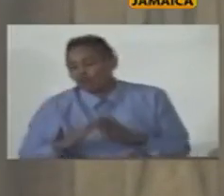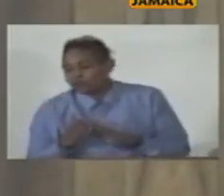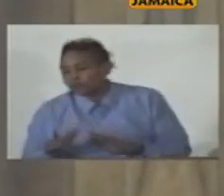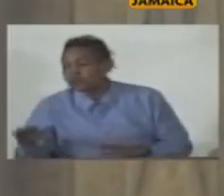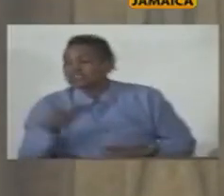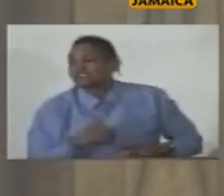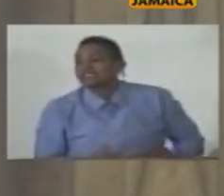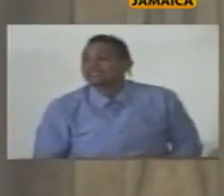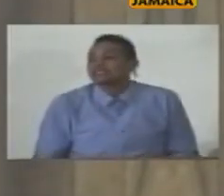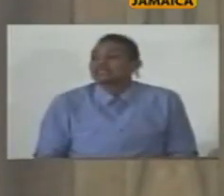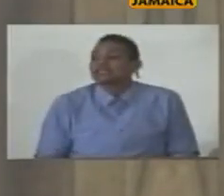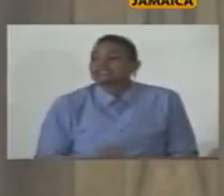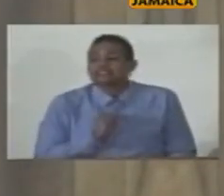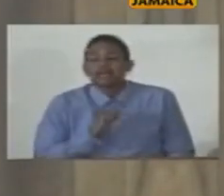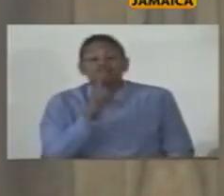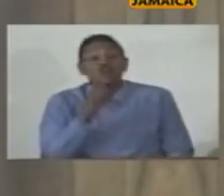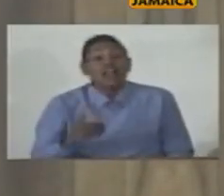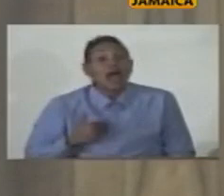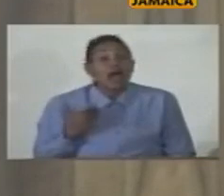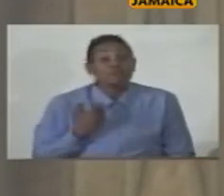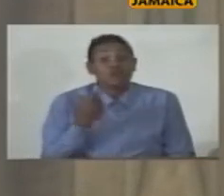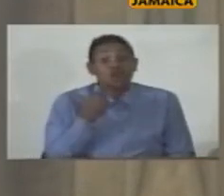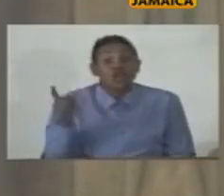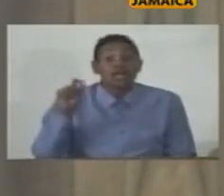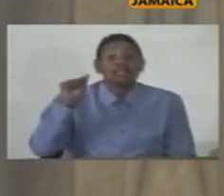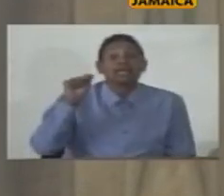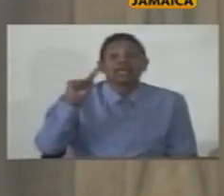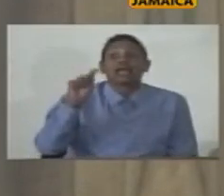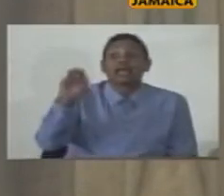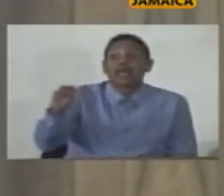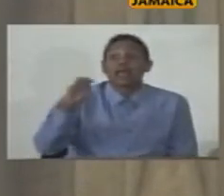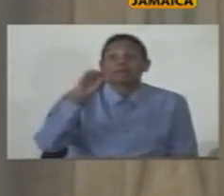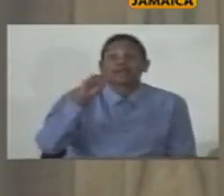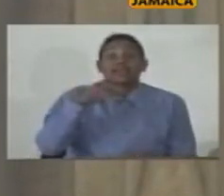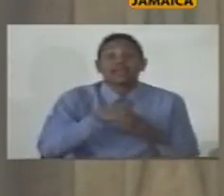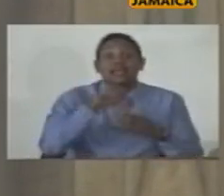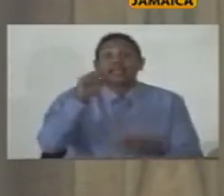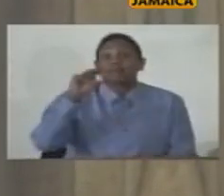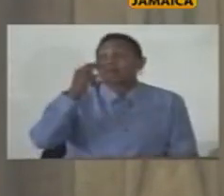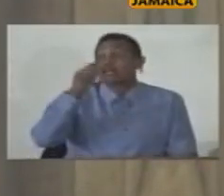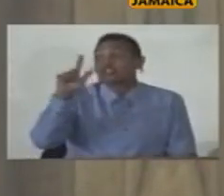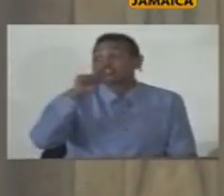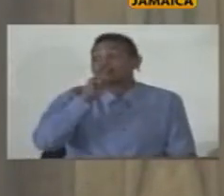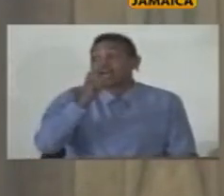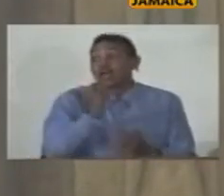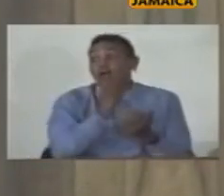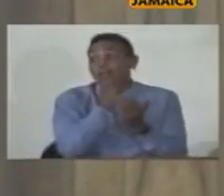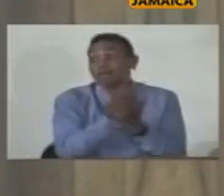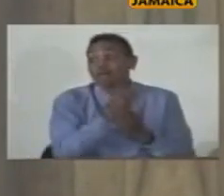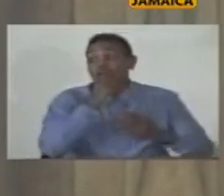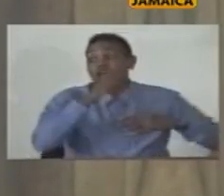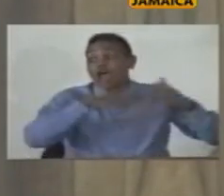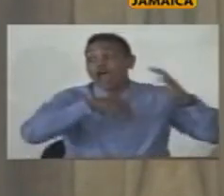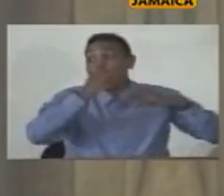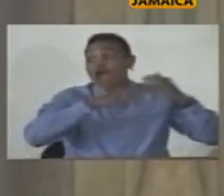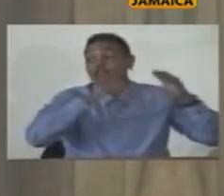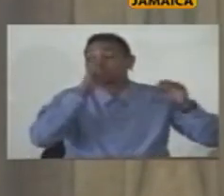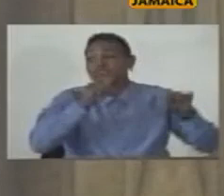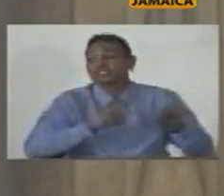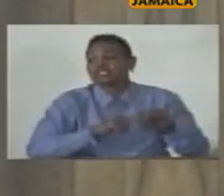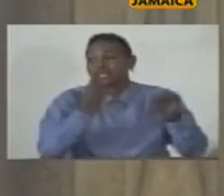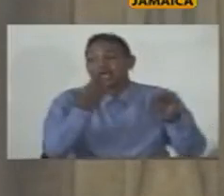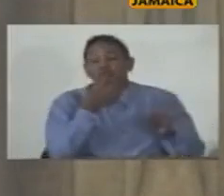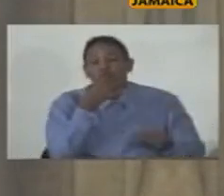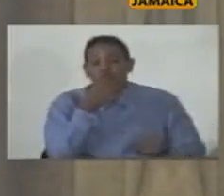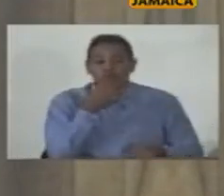Mr. Speaker, I'm happy to announce that the ATM in Manchiniel has been approved and construction will begin